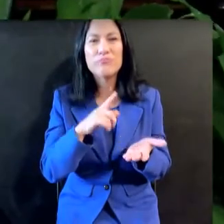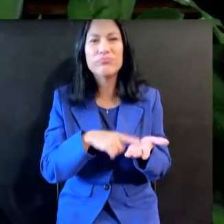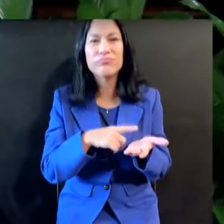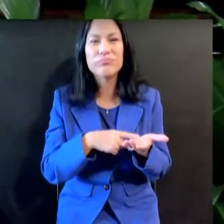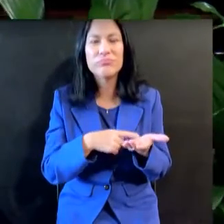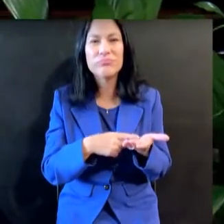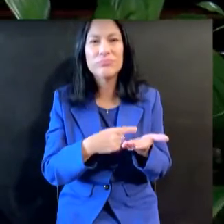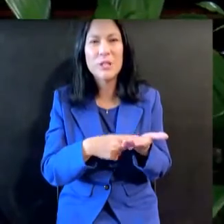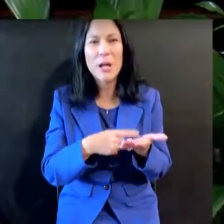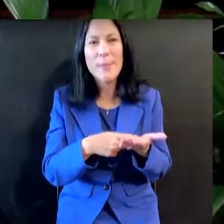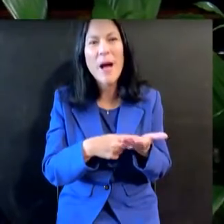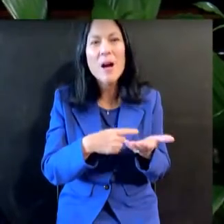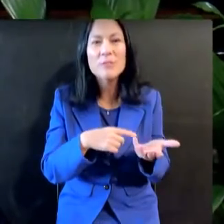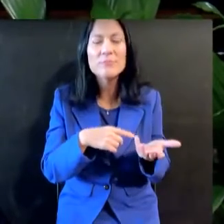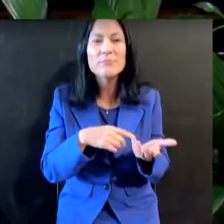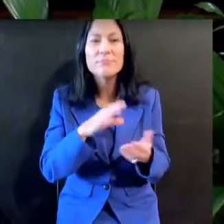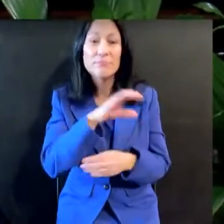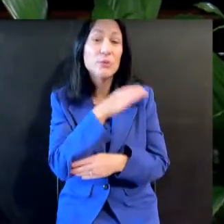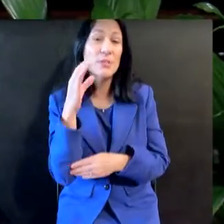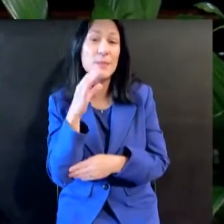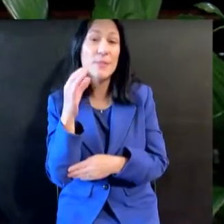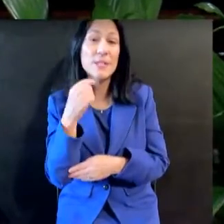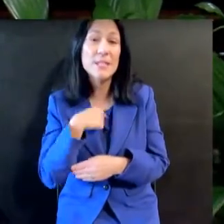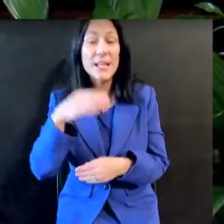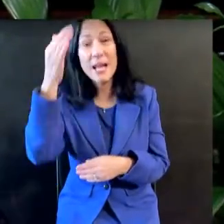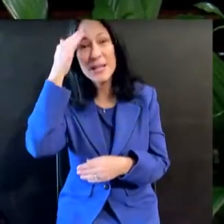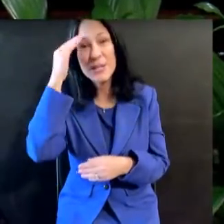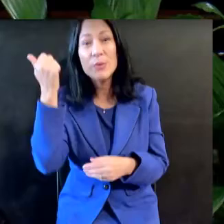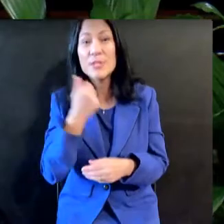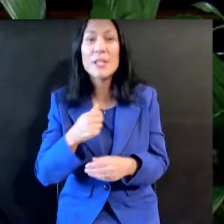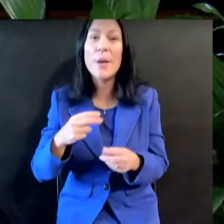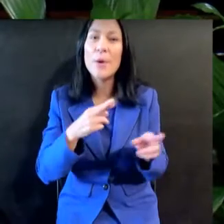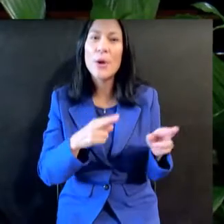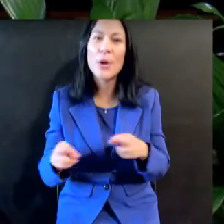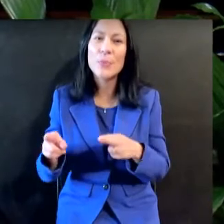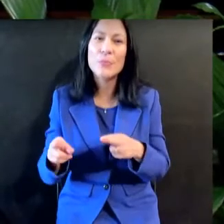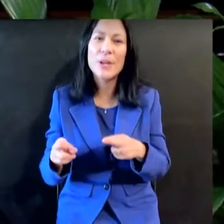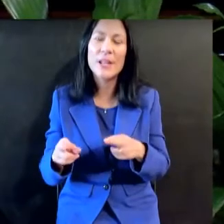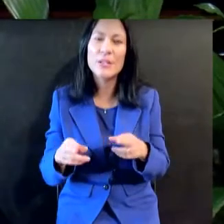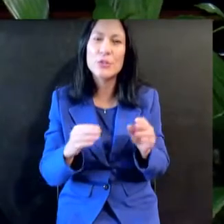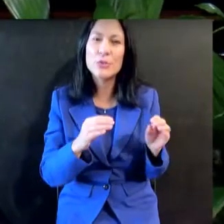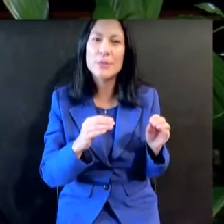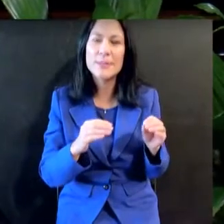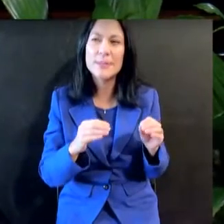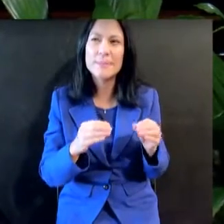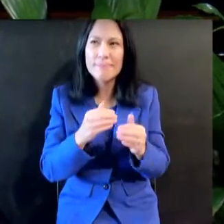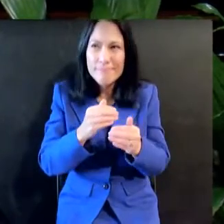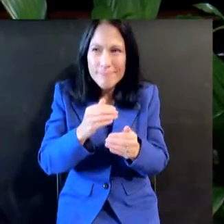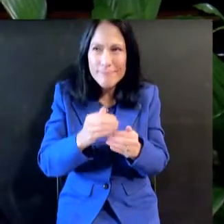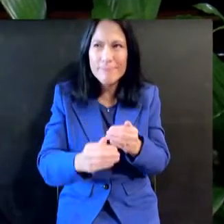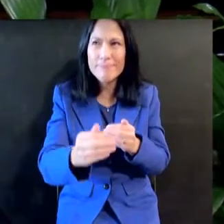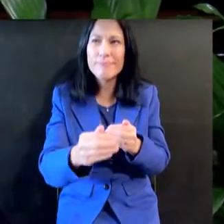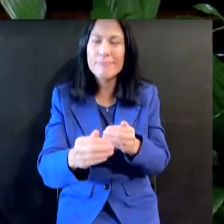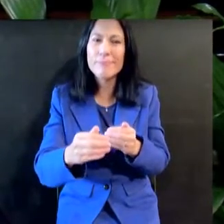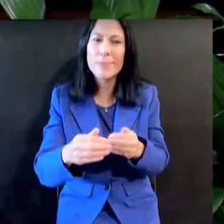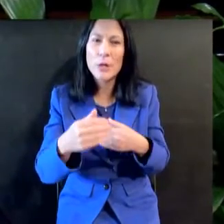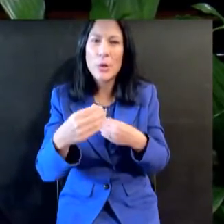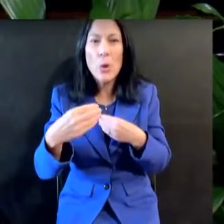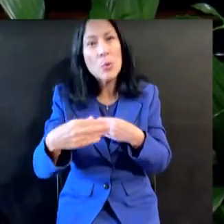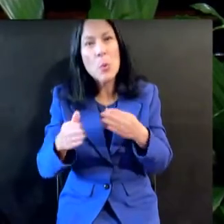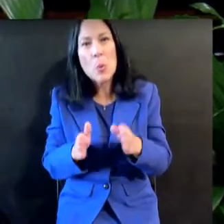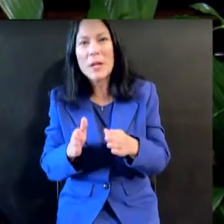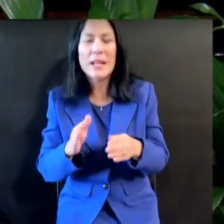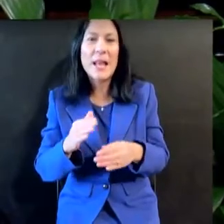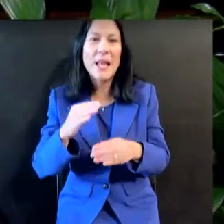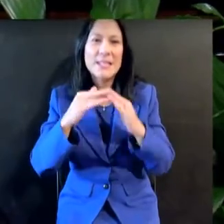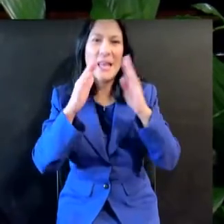know, you know, some are ready to move on, some just get things packed away and want an organized house, and I get that. But